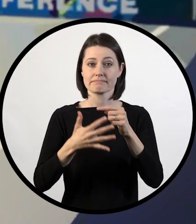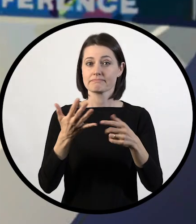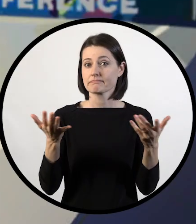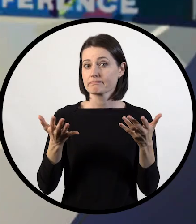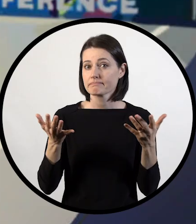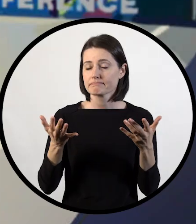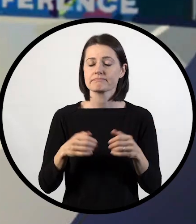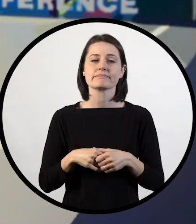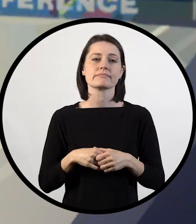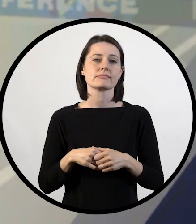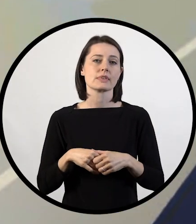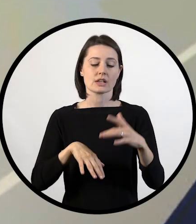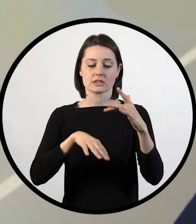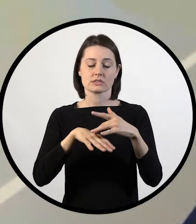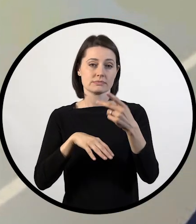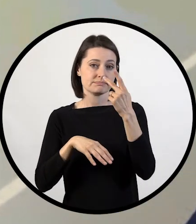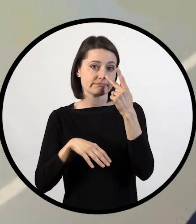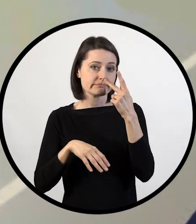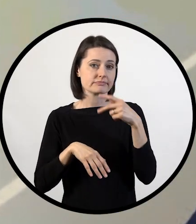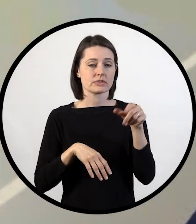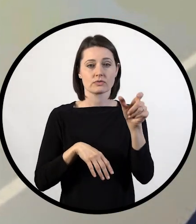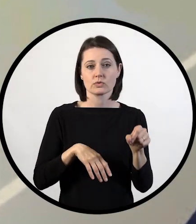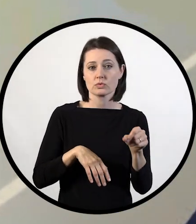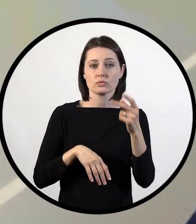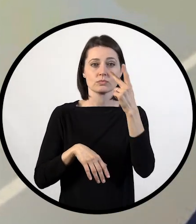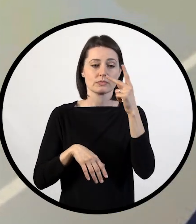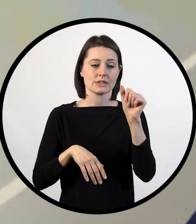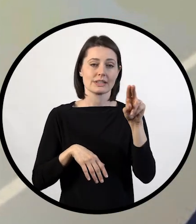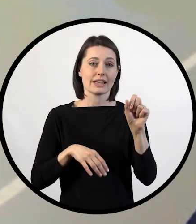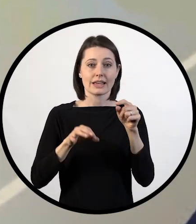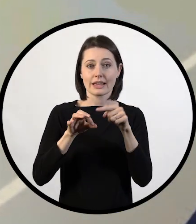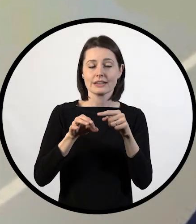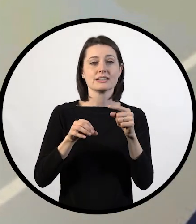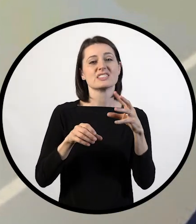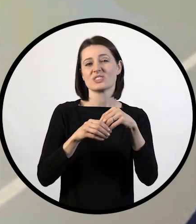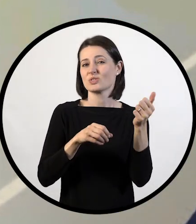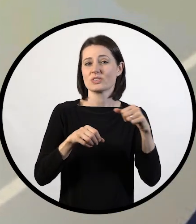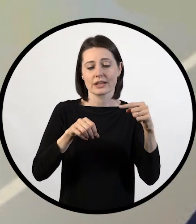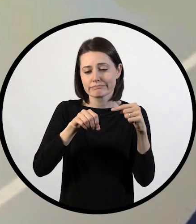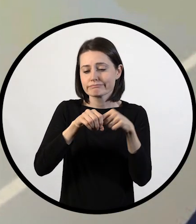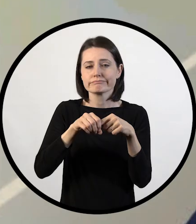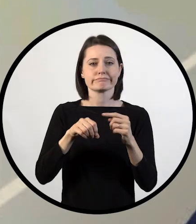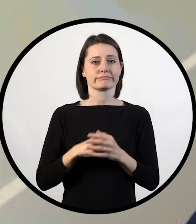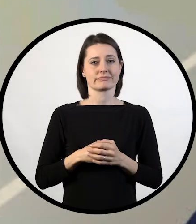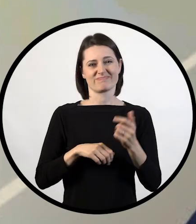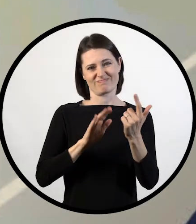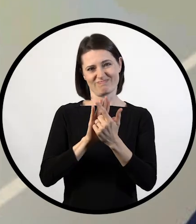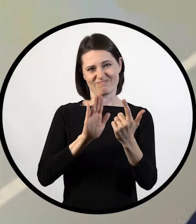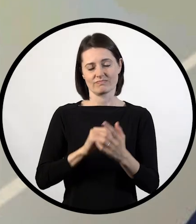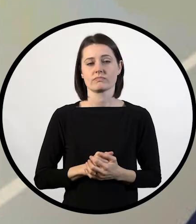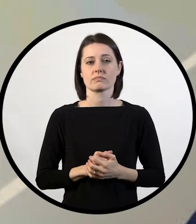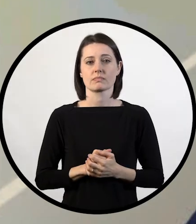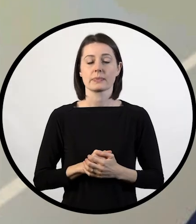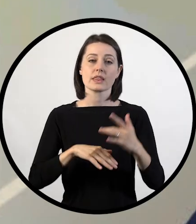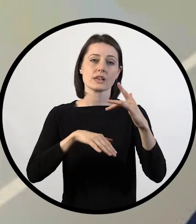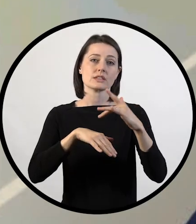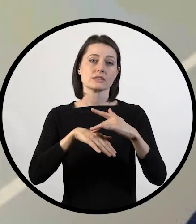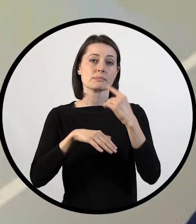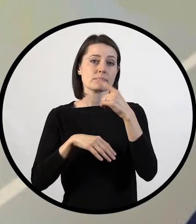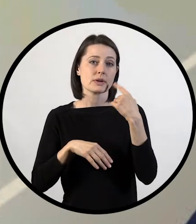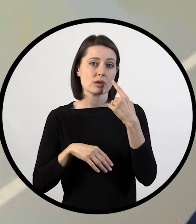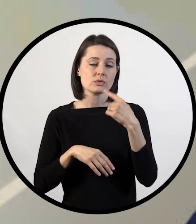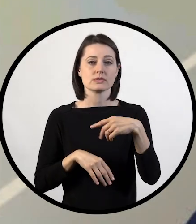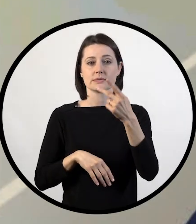or refuse. Contact between the penis and the vulva or the penis and the anus, including penetration, however